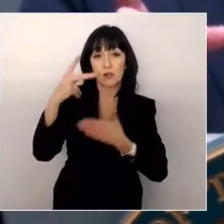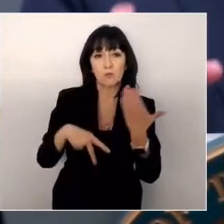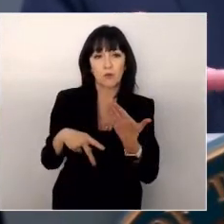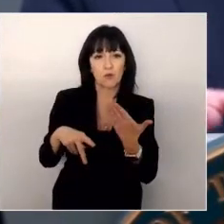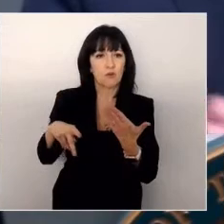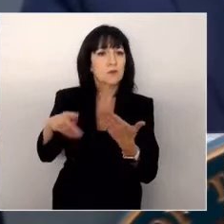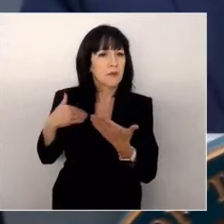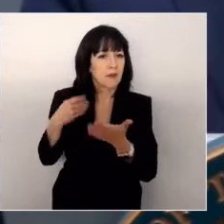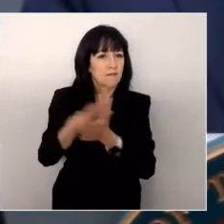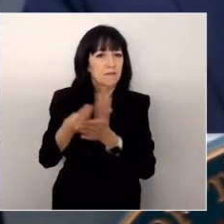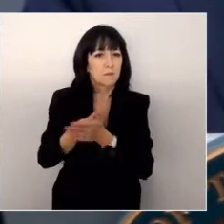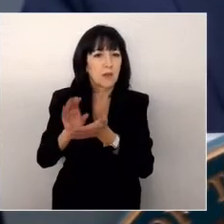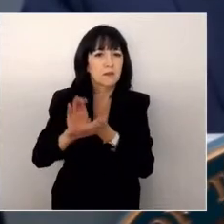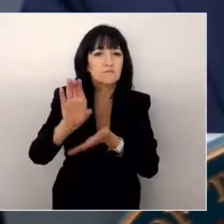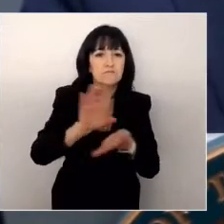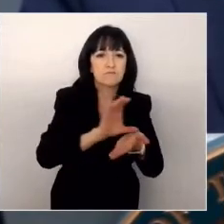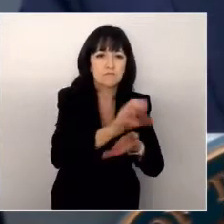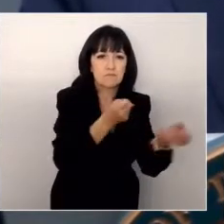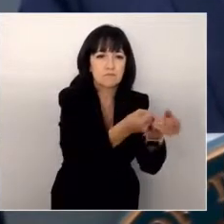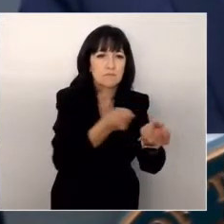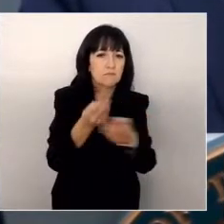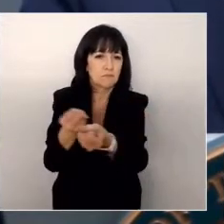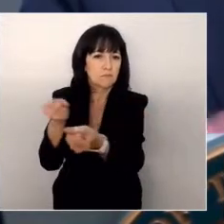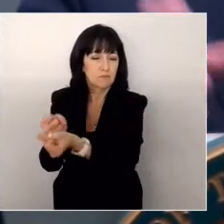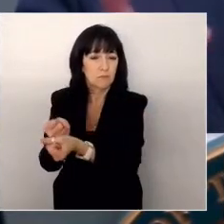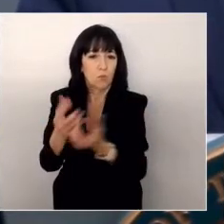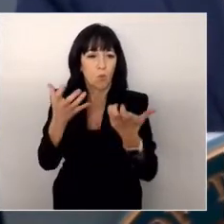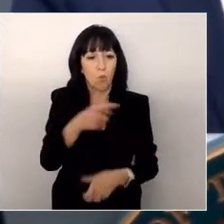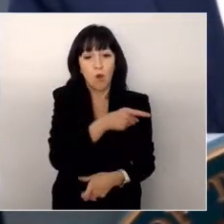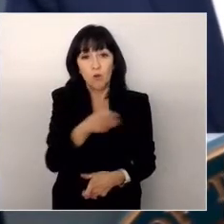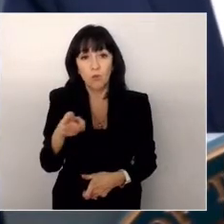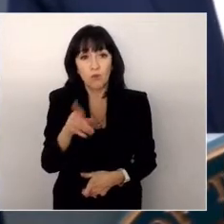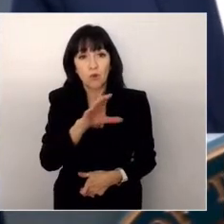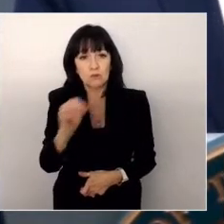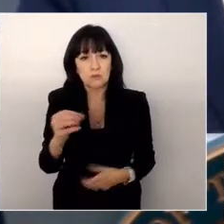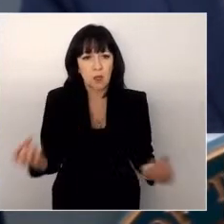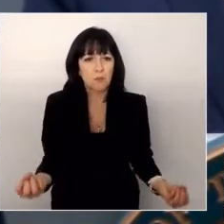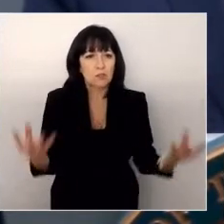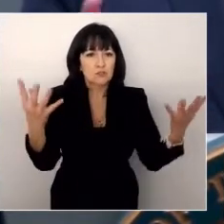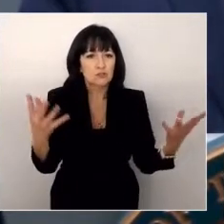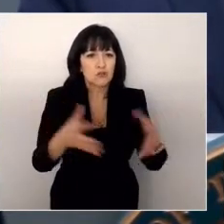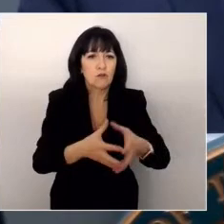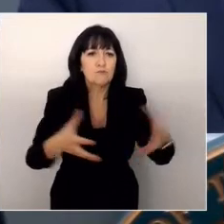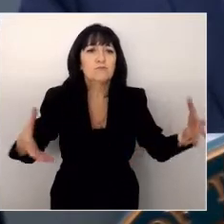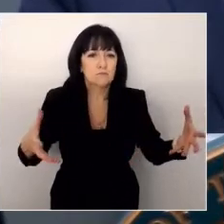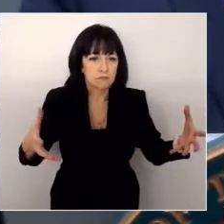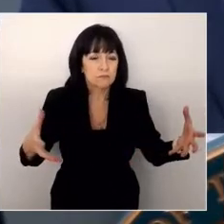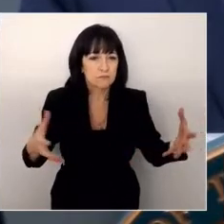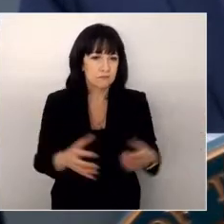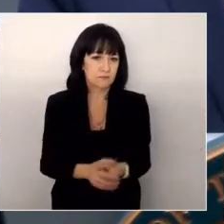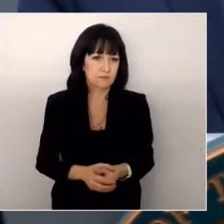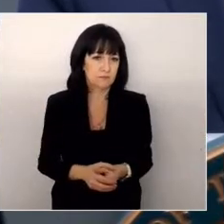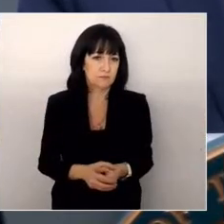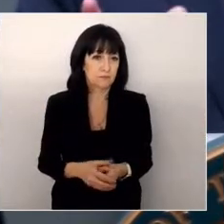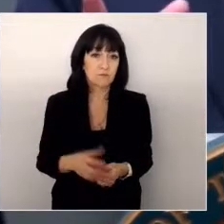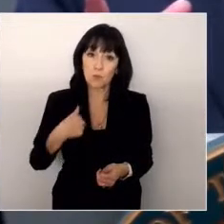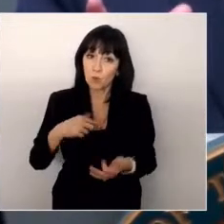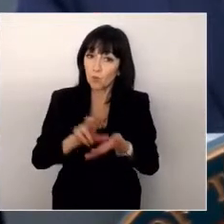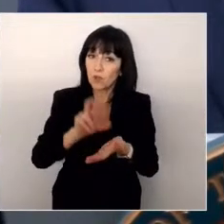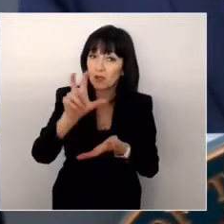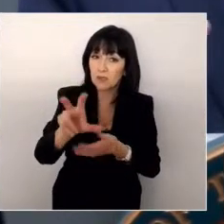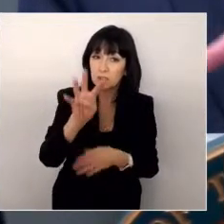businesses are creating jobs and poised for growth. At the same time, we invested more than $400 million